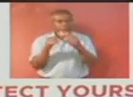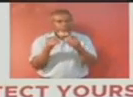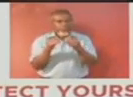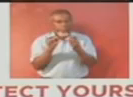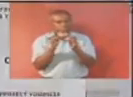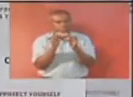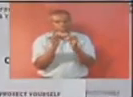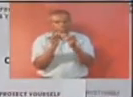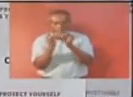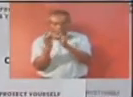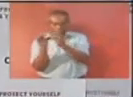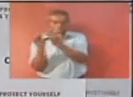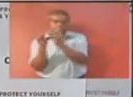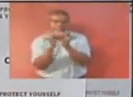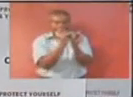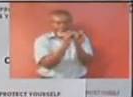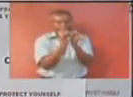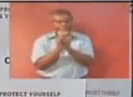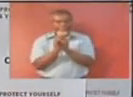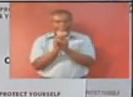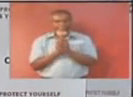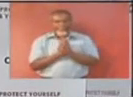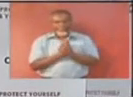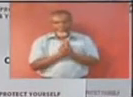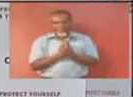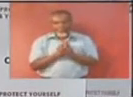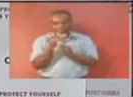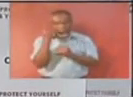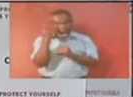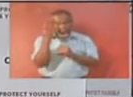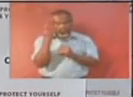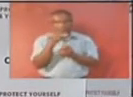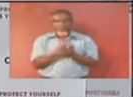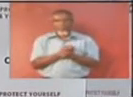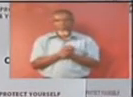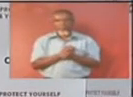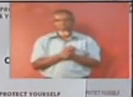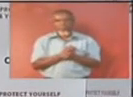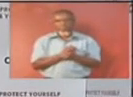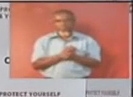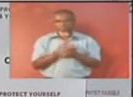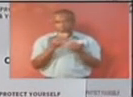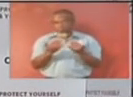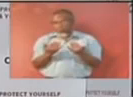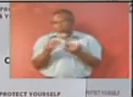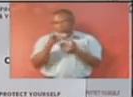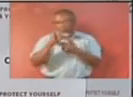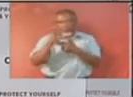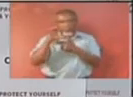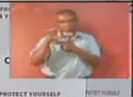questions. Thank you very much, Dr. Hines. We now go to IETV.